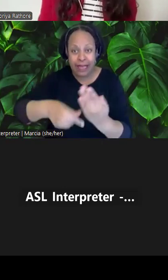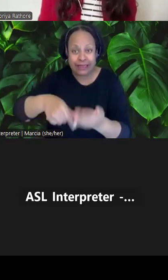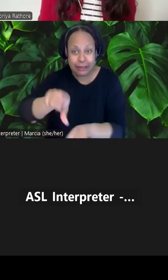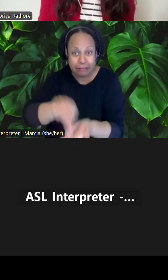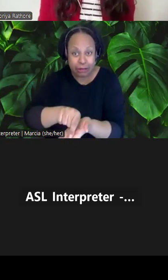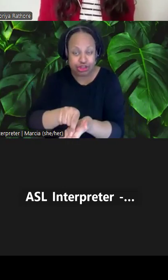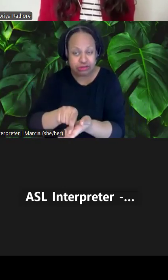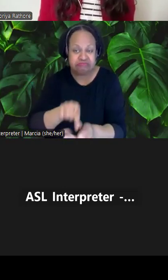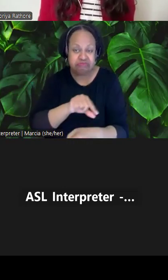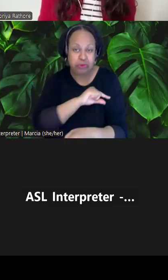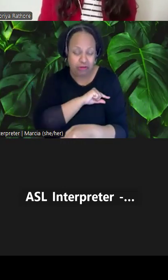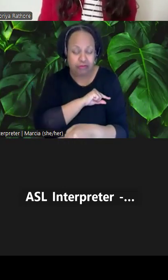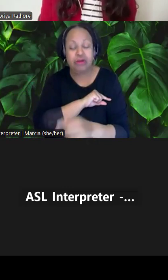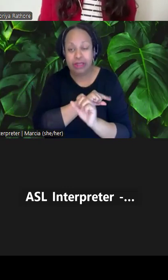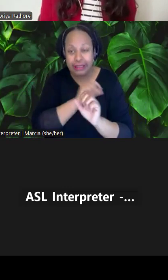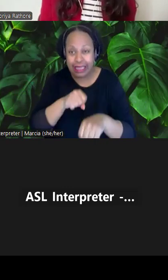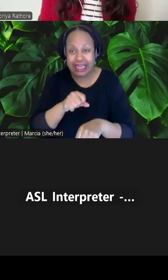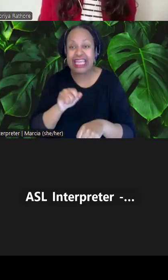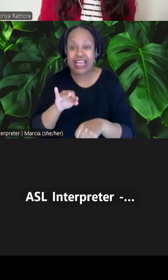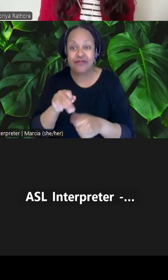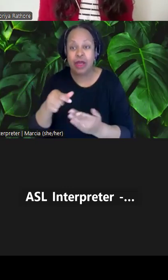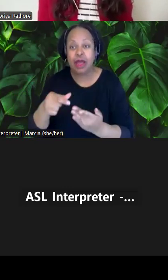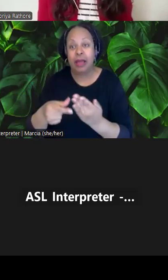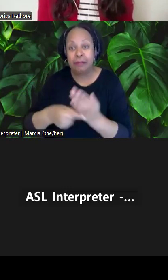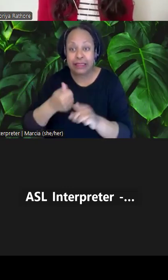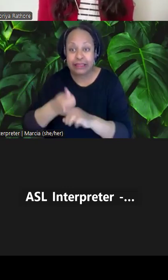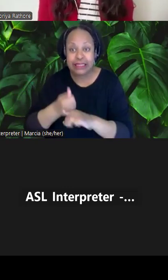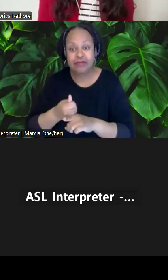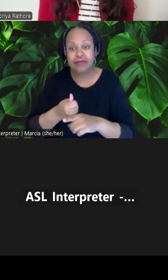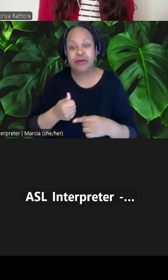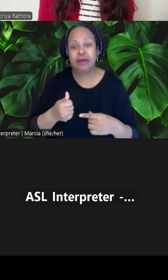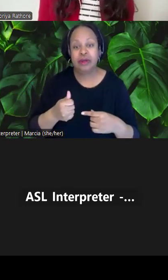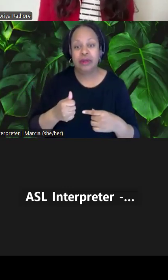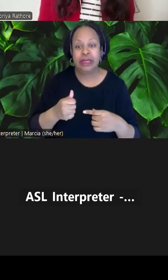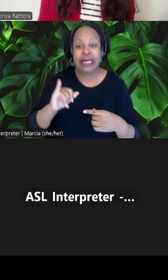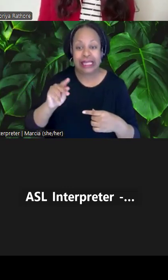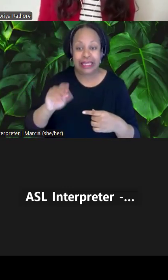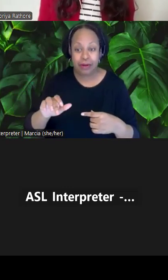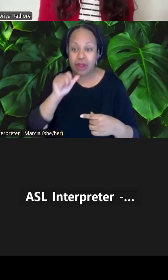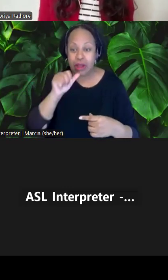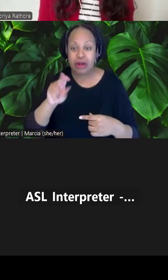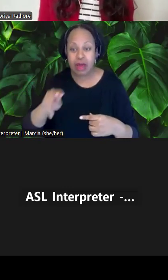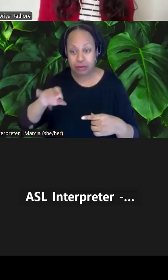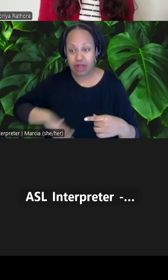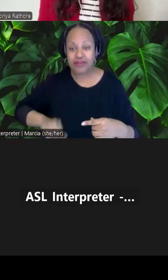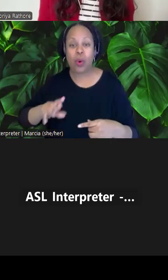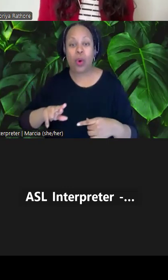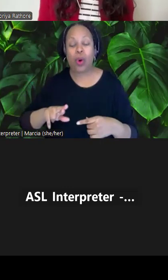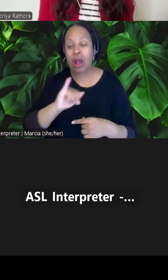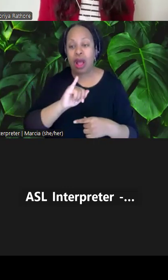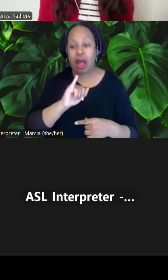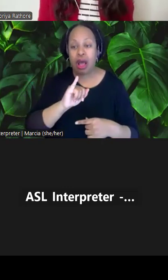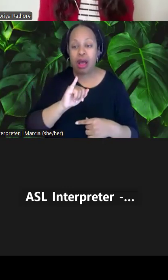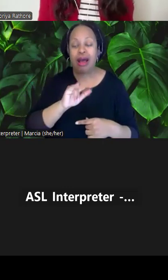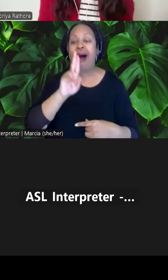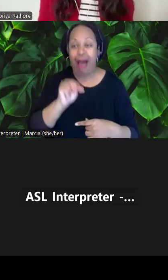as the magazine is either incorporated as a nonprofit entity or is an unincorporated collective of artists with a